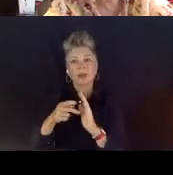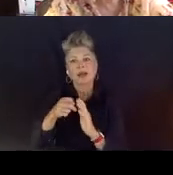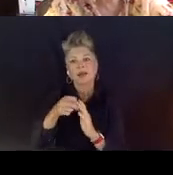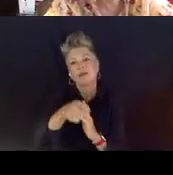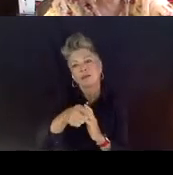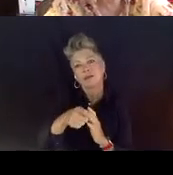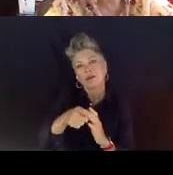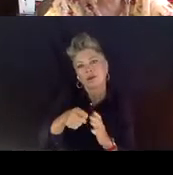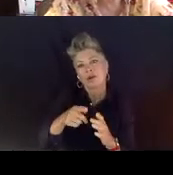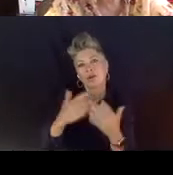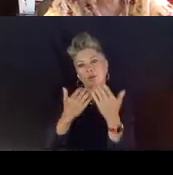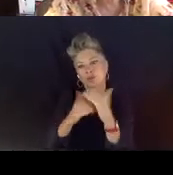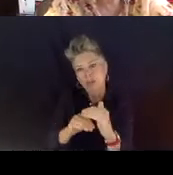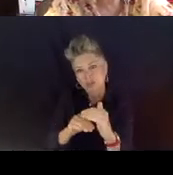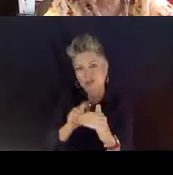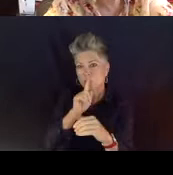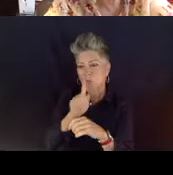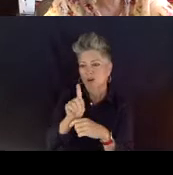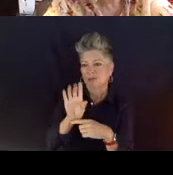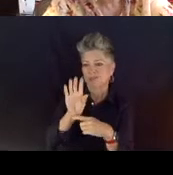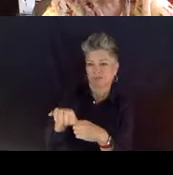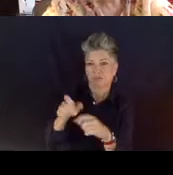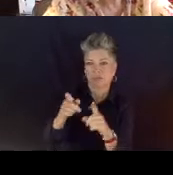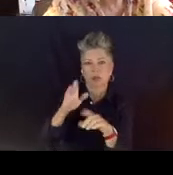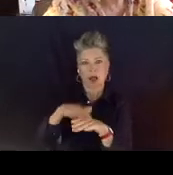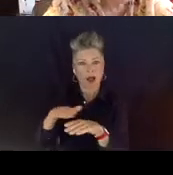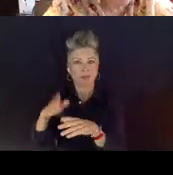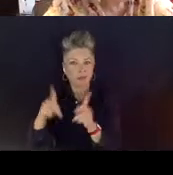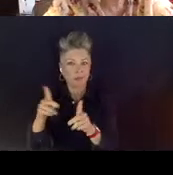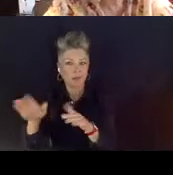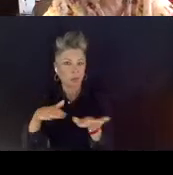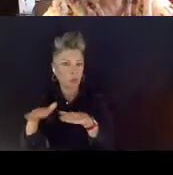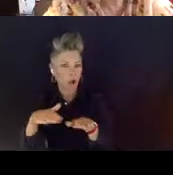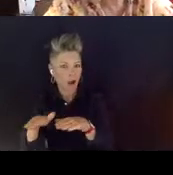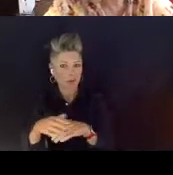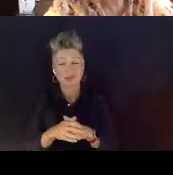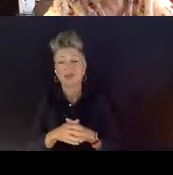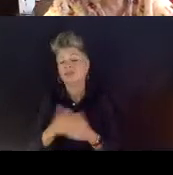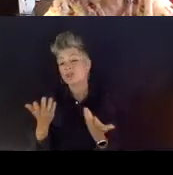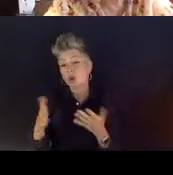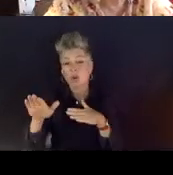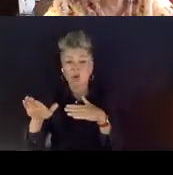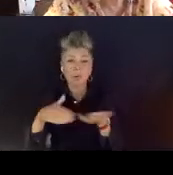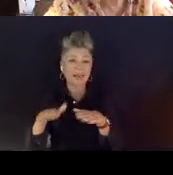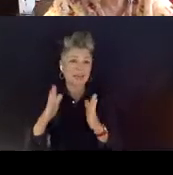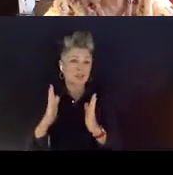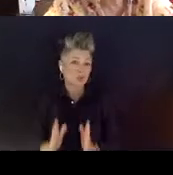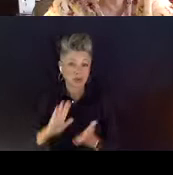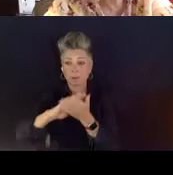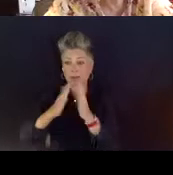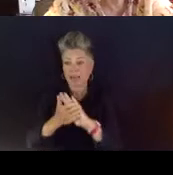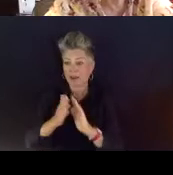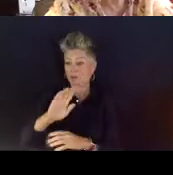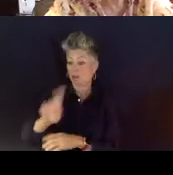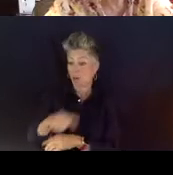other sidewalk users. Consequently, the pedestrian became the sole public, the